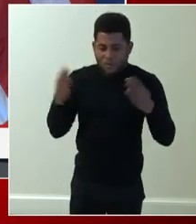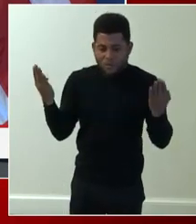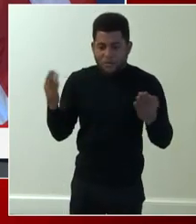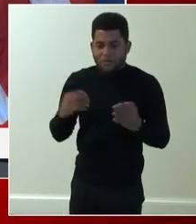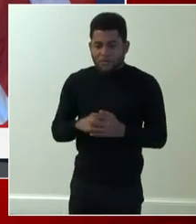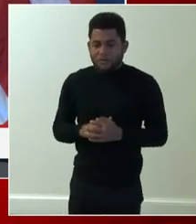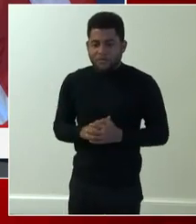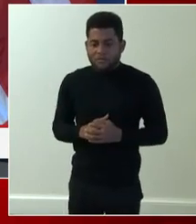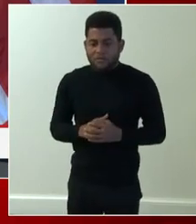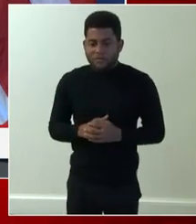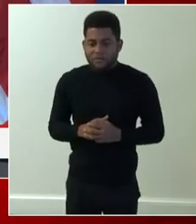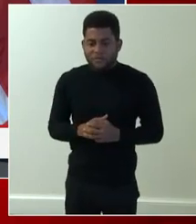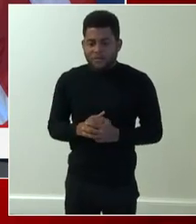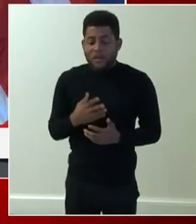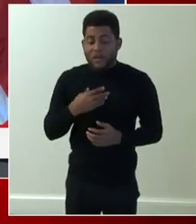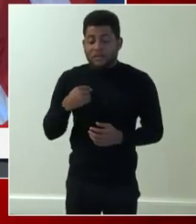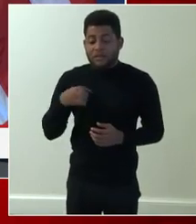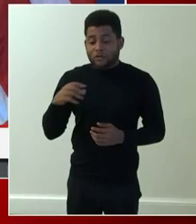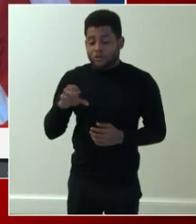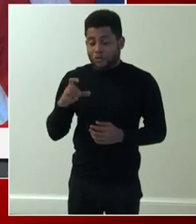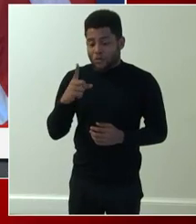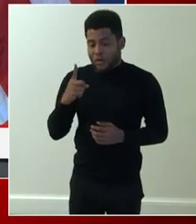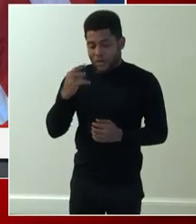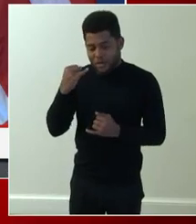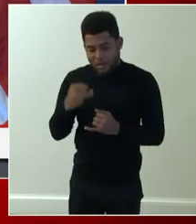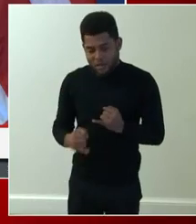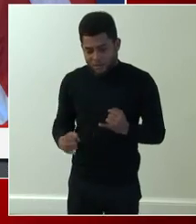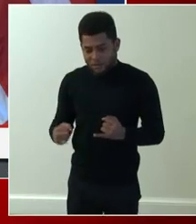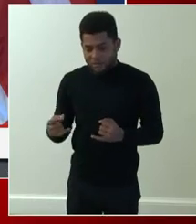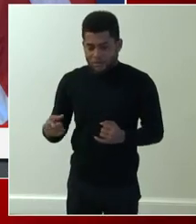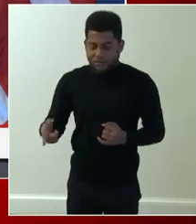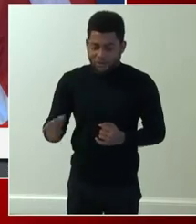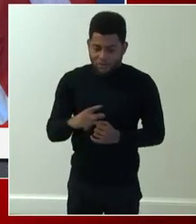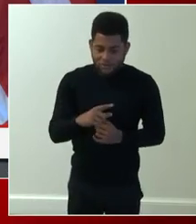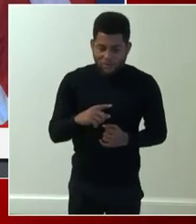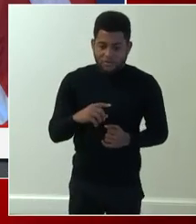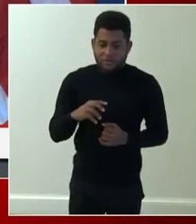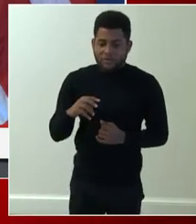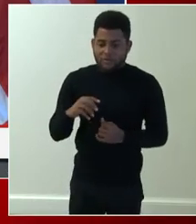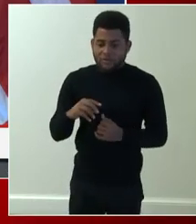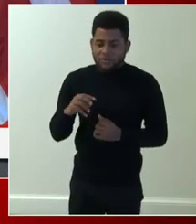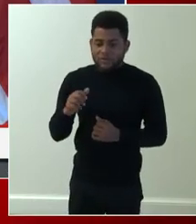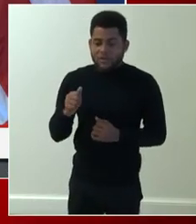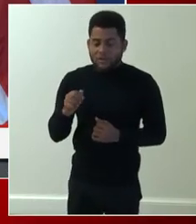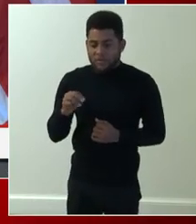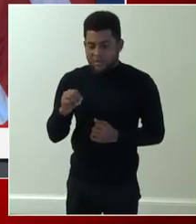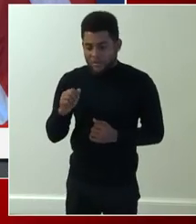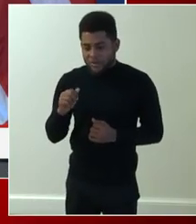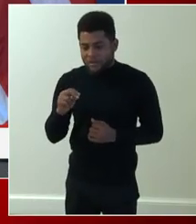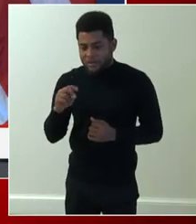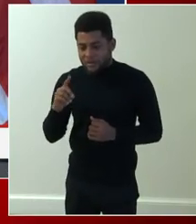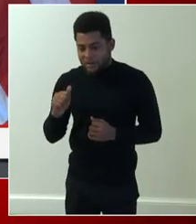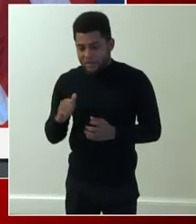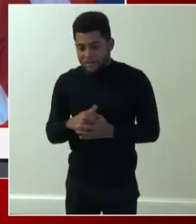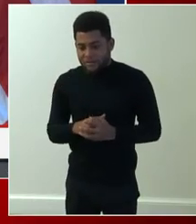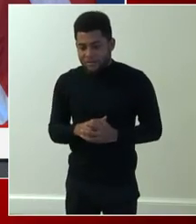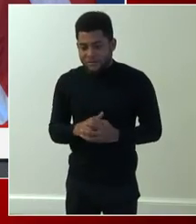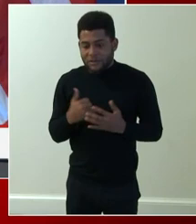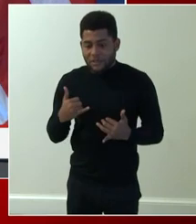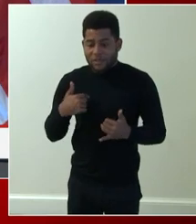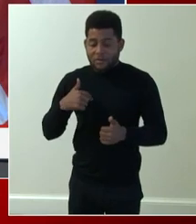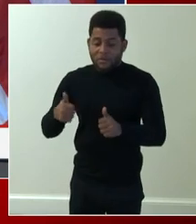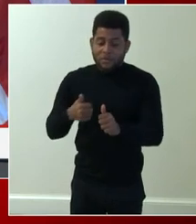Okay, well, I'll do one last round. I'll start with Michael and then Amanda. Thanks. I wanted to follow up on